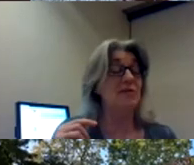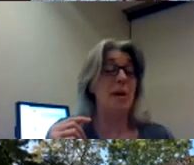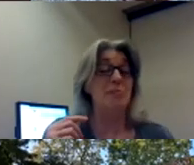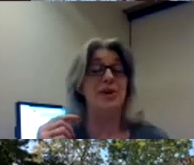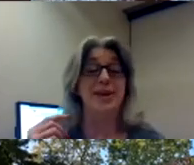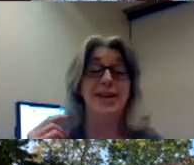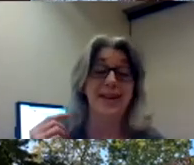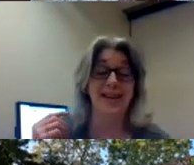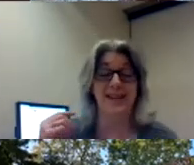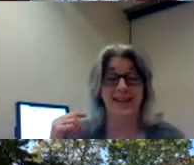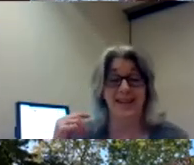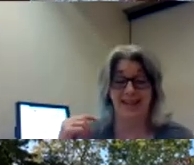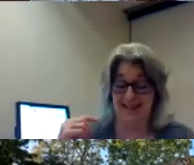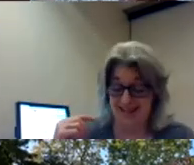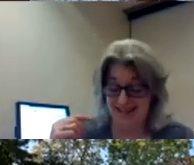You're on mute.